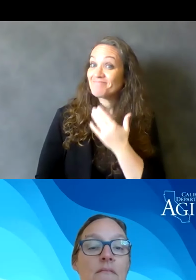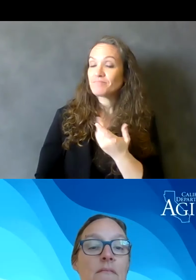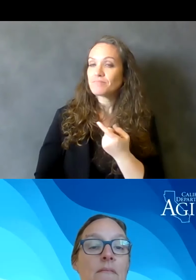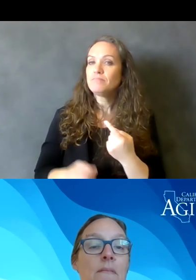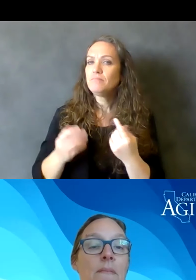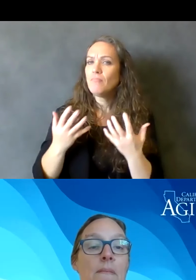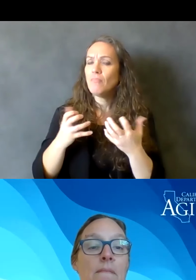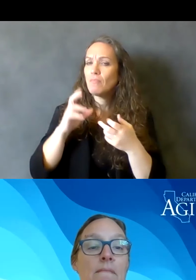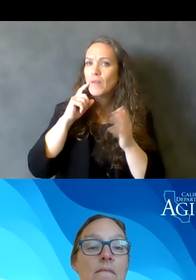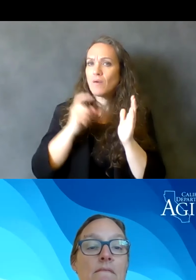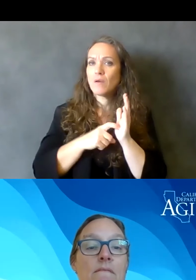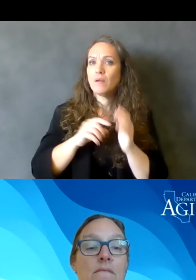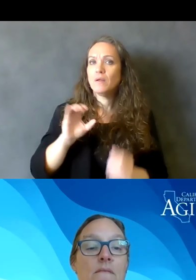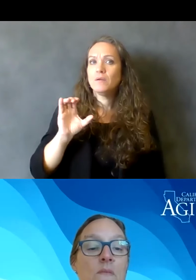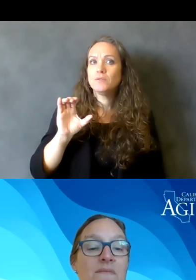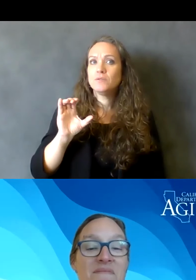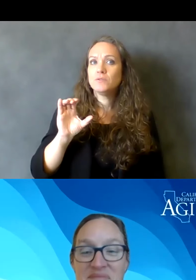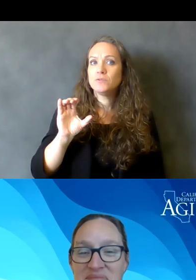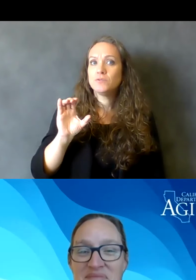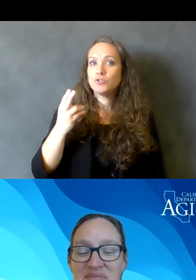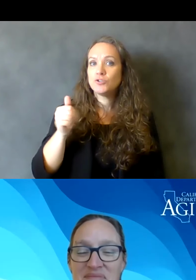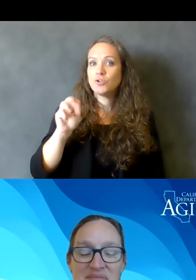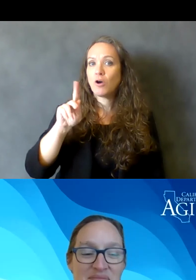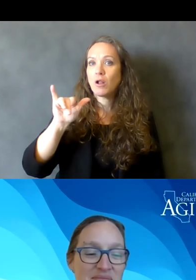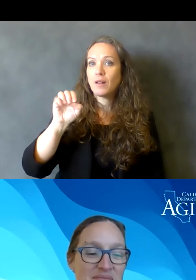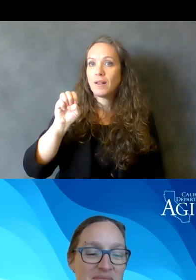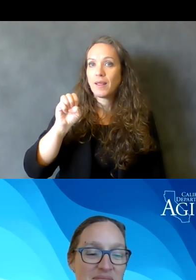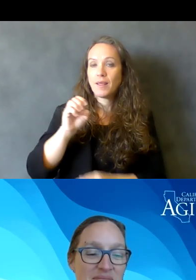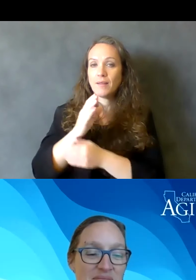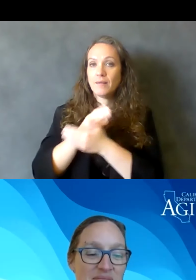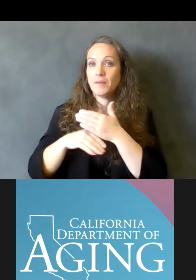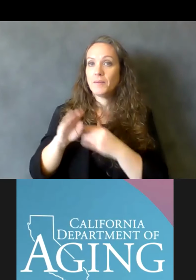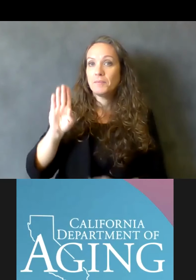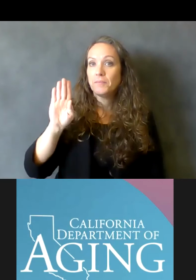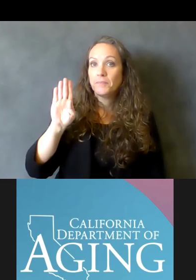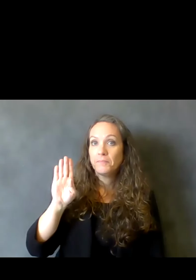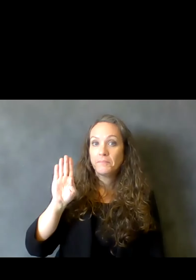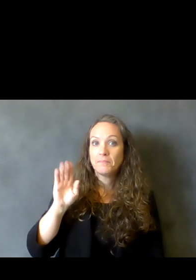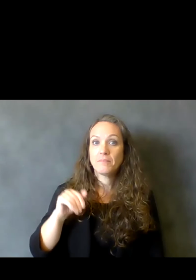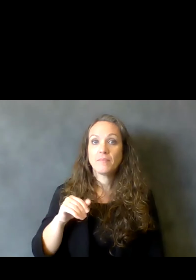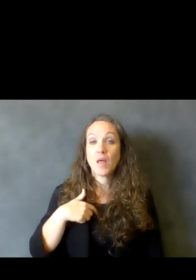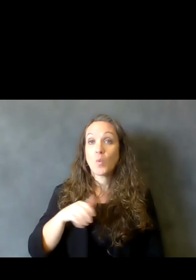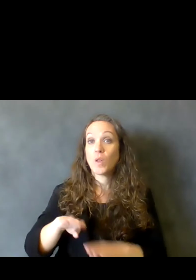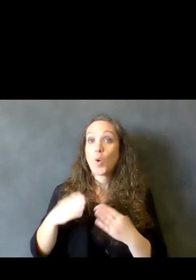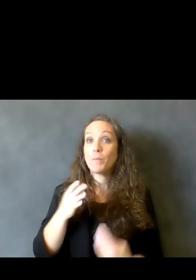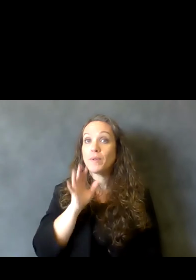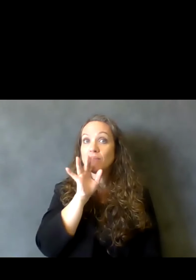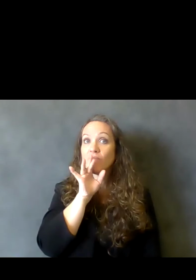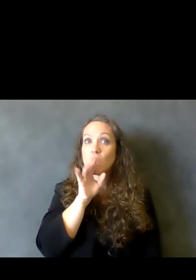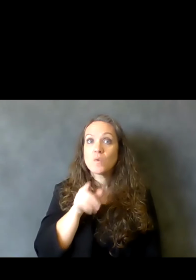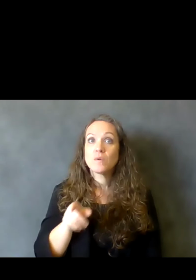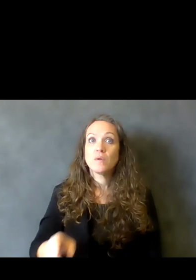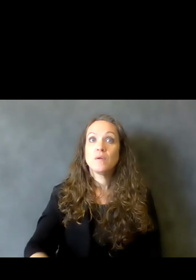that we've got Charlene, who's been patiently waiting with her hand up. And Charlene, I'm going to open your line. You should be able